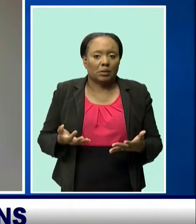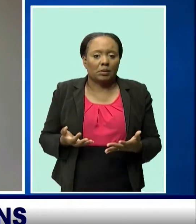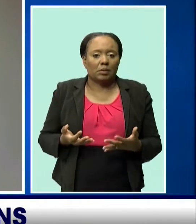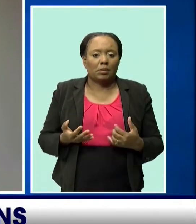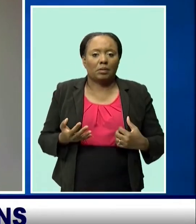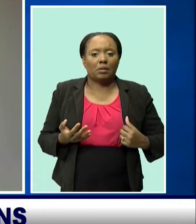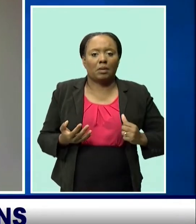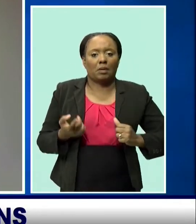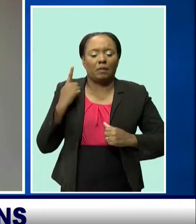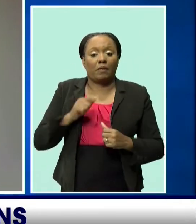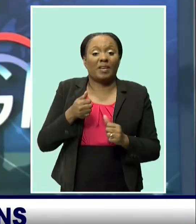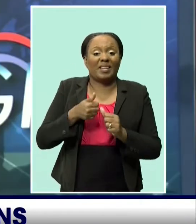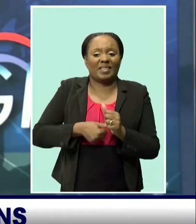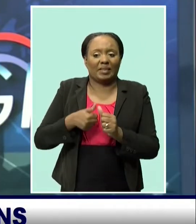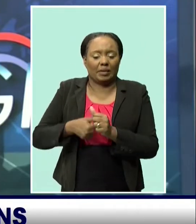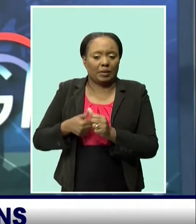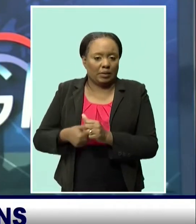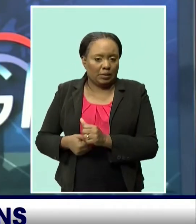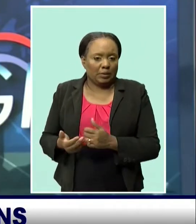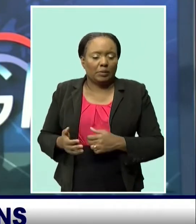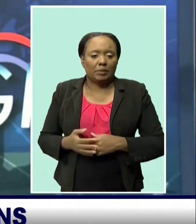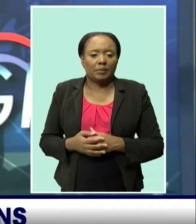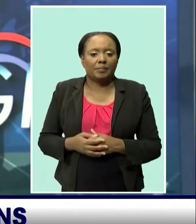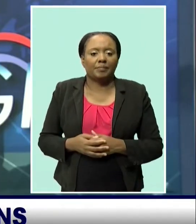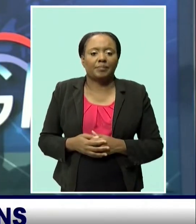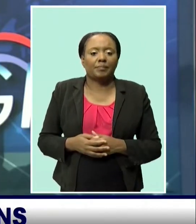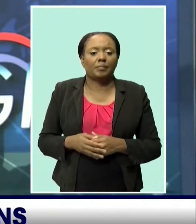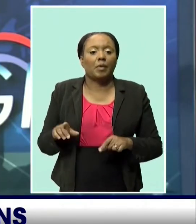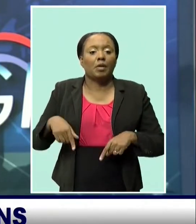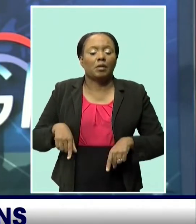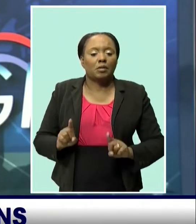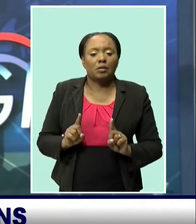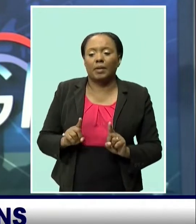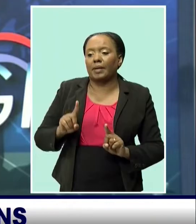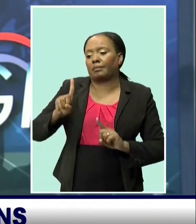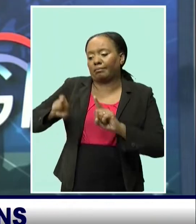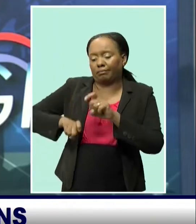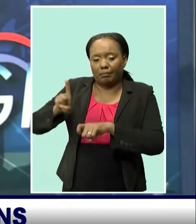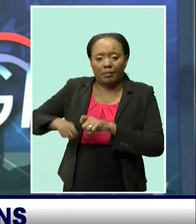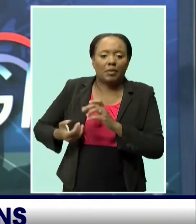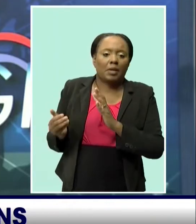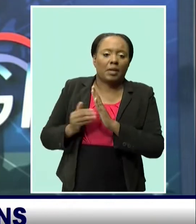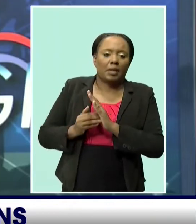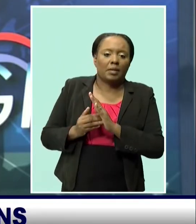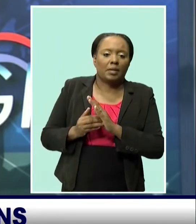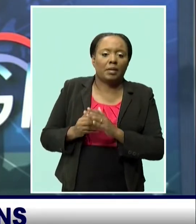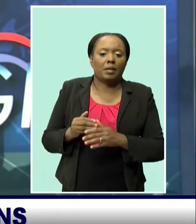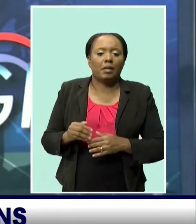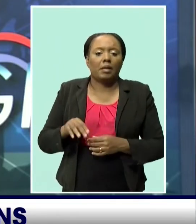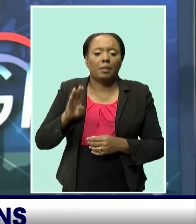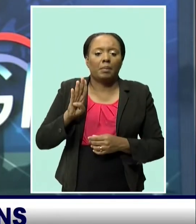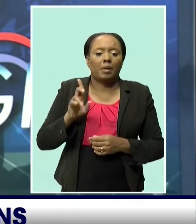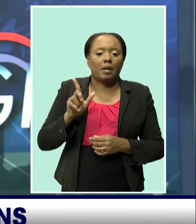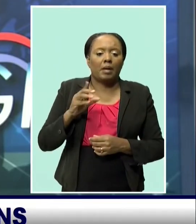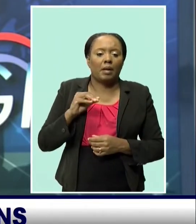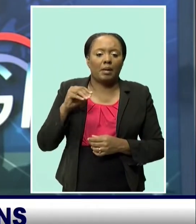each of the fuels that we use. Meanwhile, during his cross-examination, the power company's Director of Asset Management,